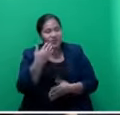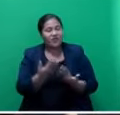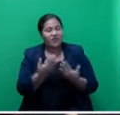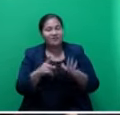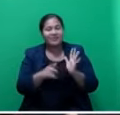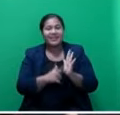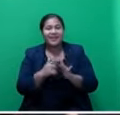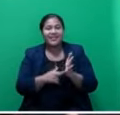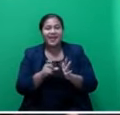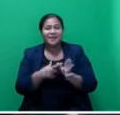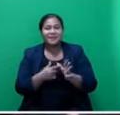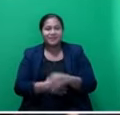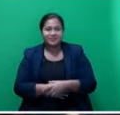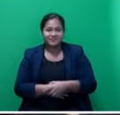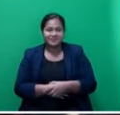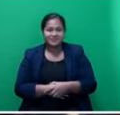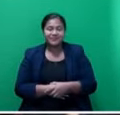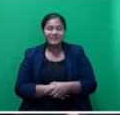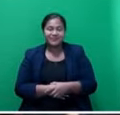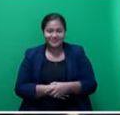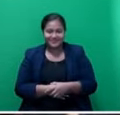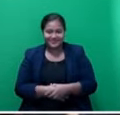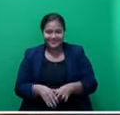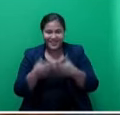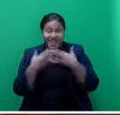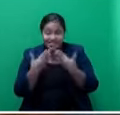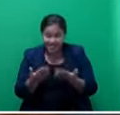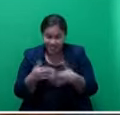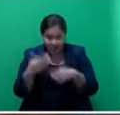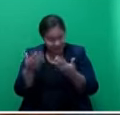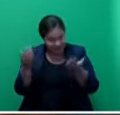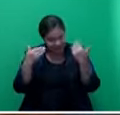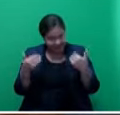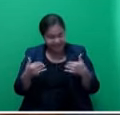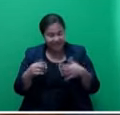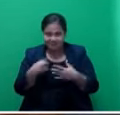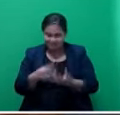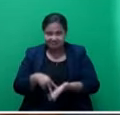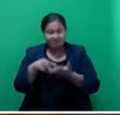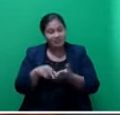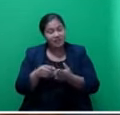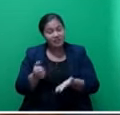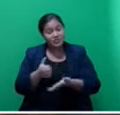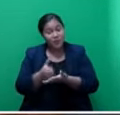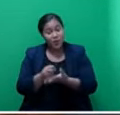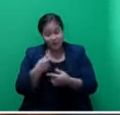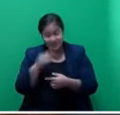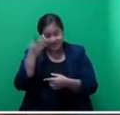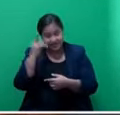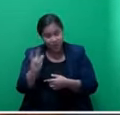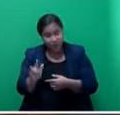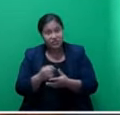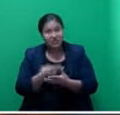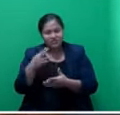You have the floor. Thank you, Honourable Speaker. I rise in support of this motion